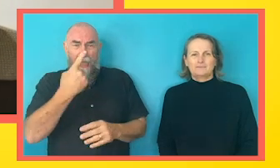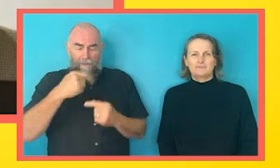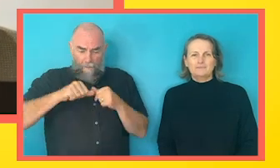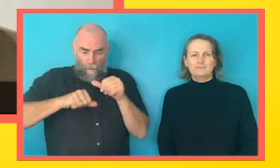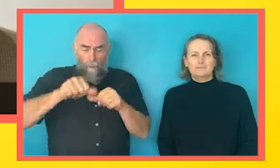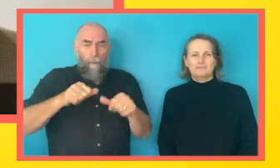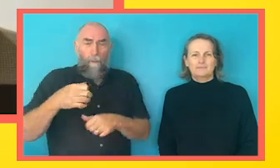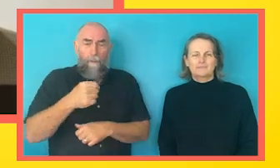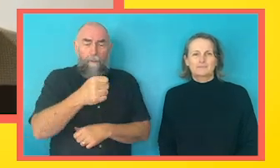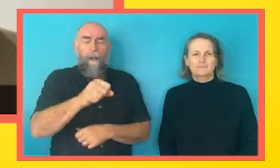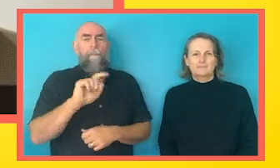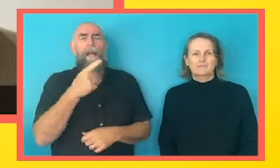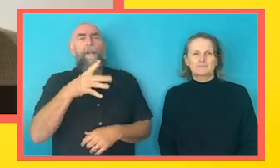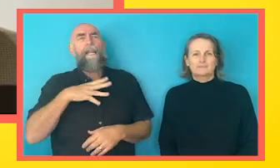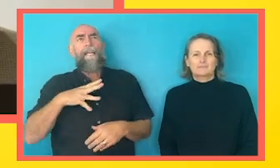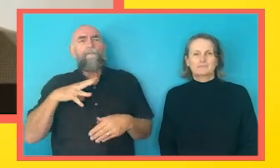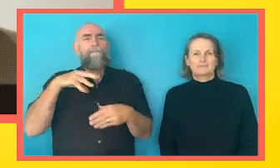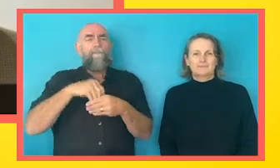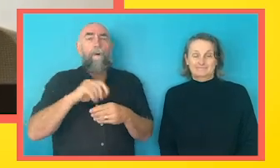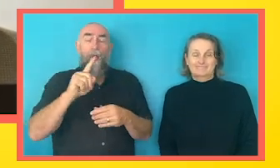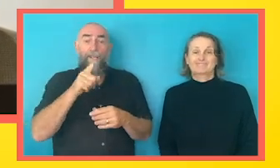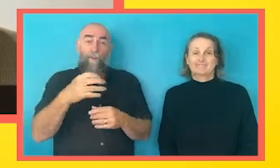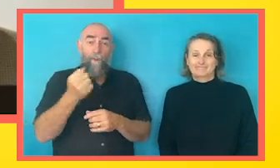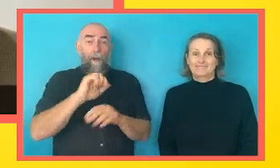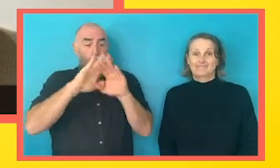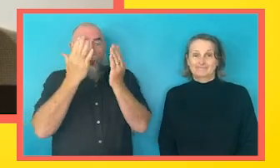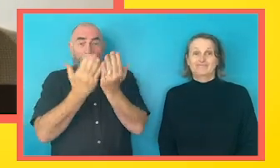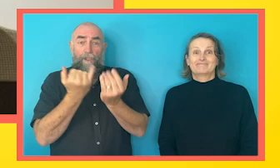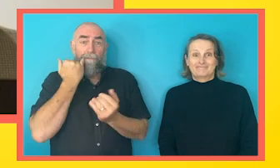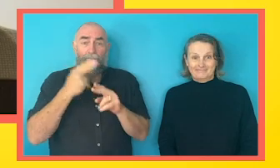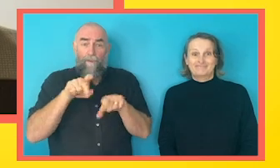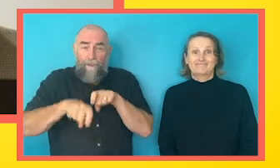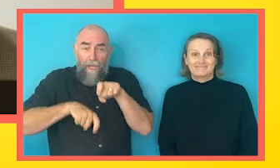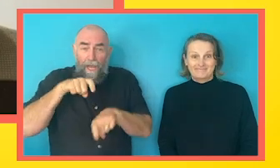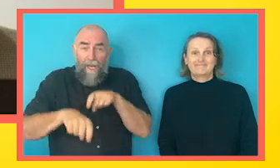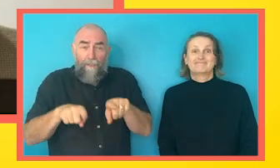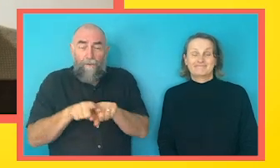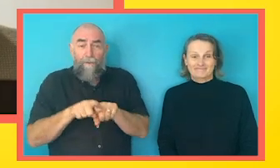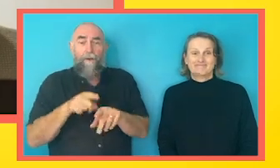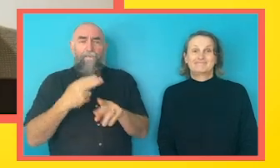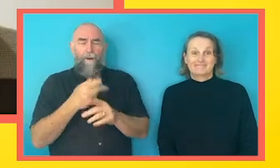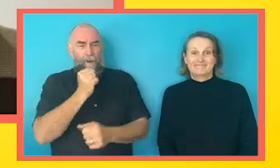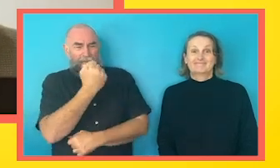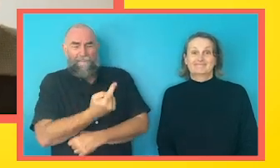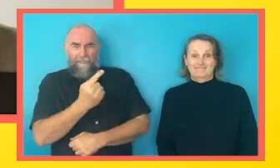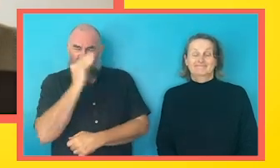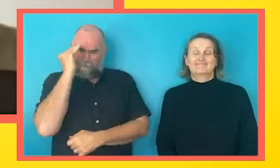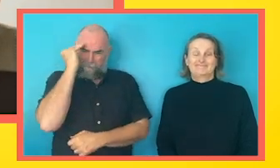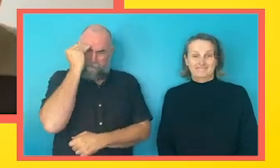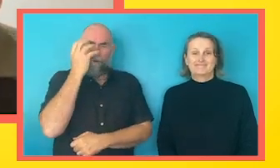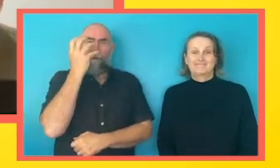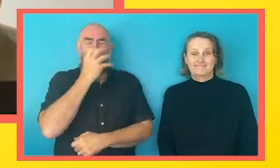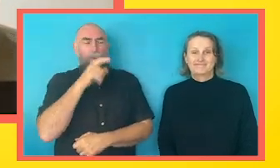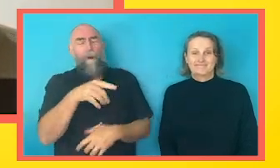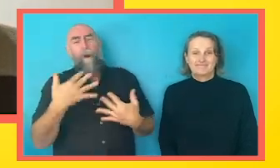you've also got to put in there a couple of world cycling championships as well. So the individual discipline, I think that